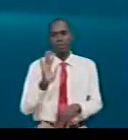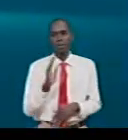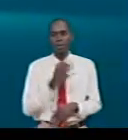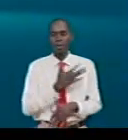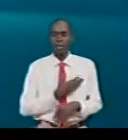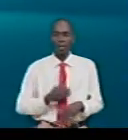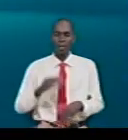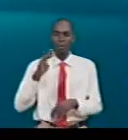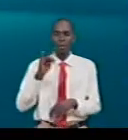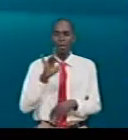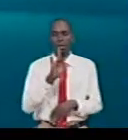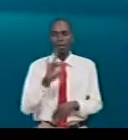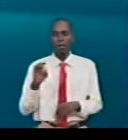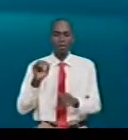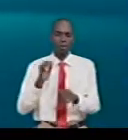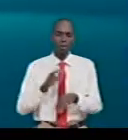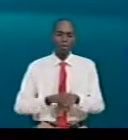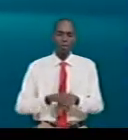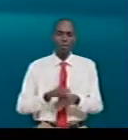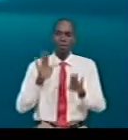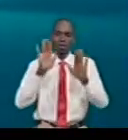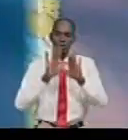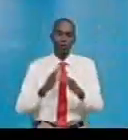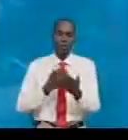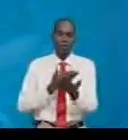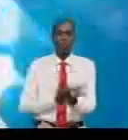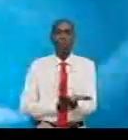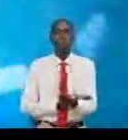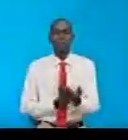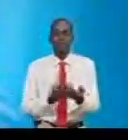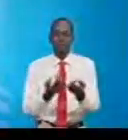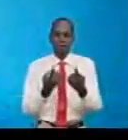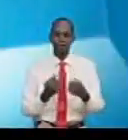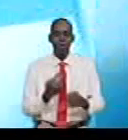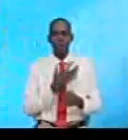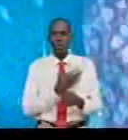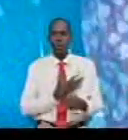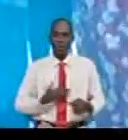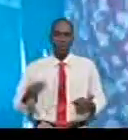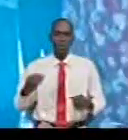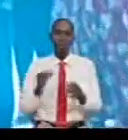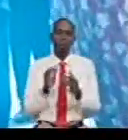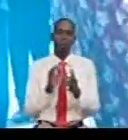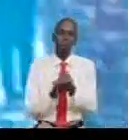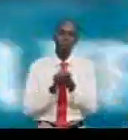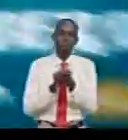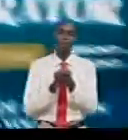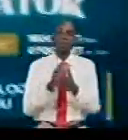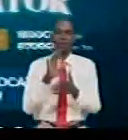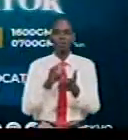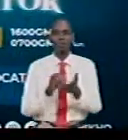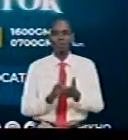and 700 hours GMT on Sunday. Come and celebrate your liberation.